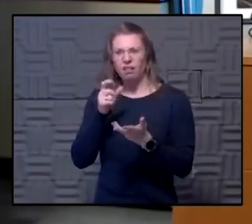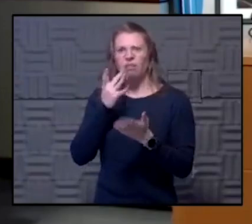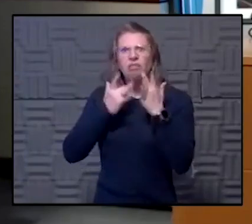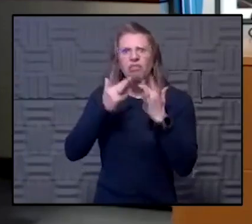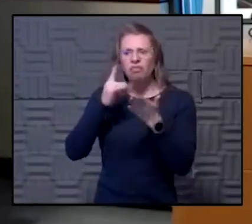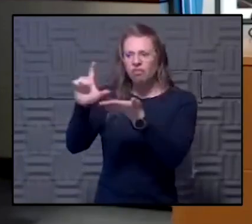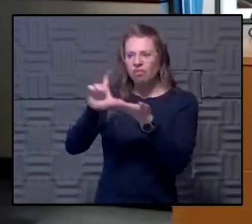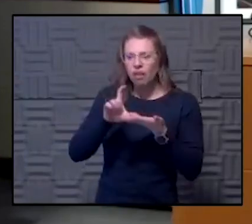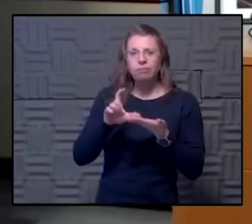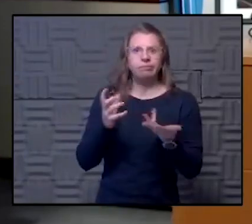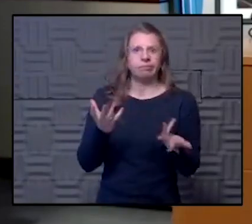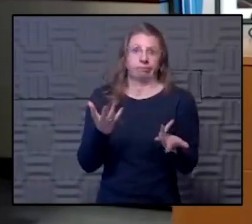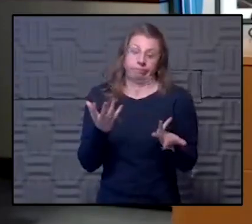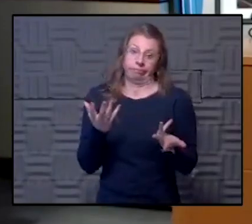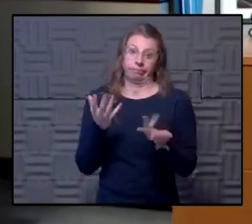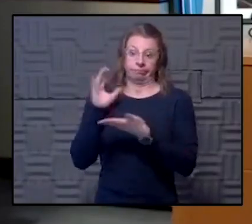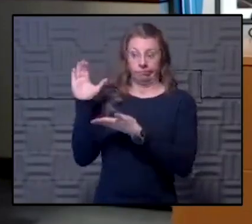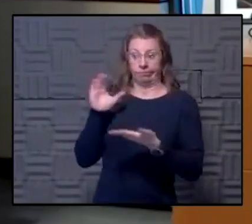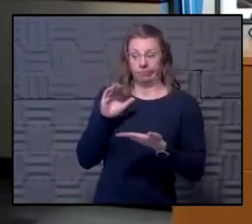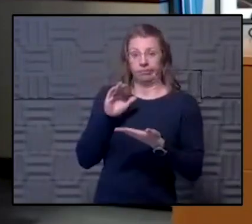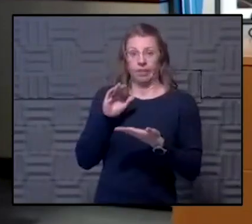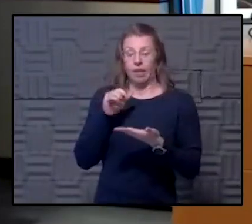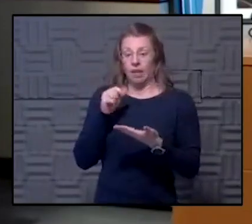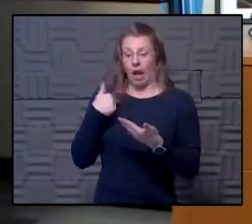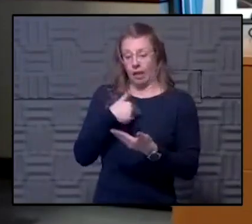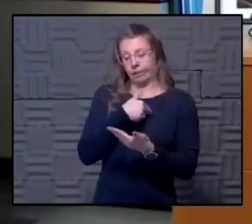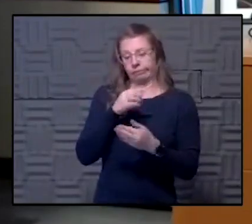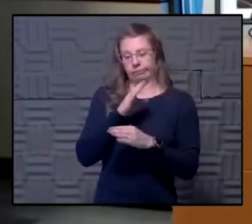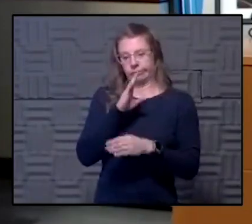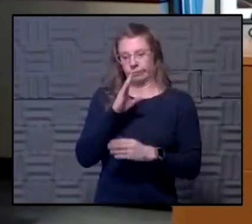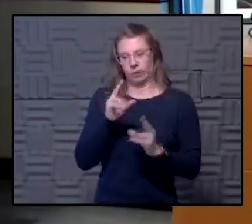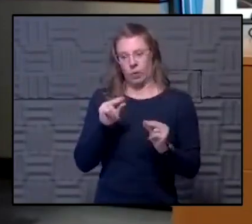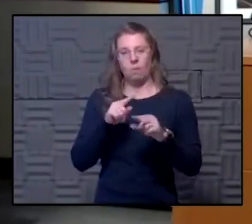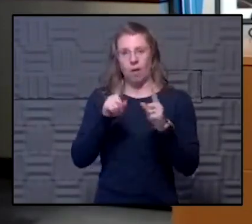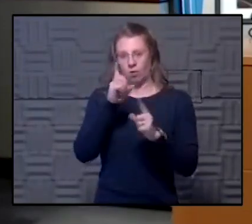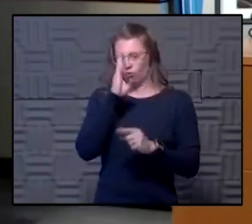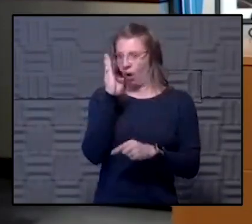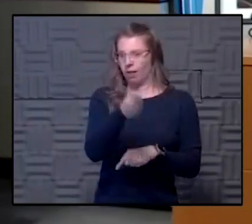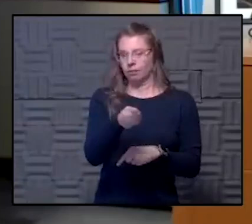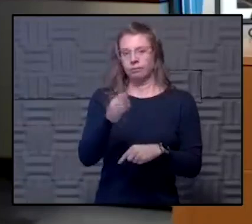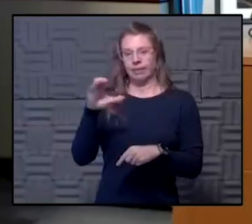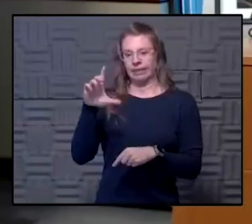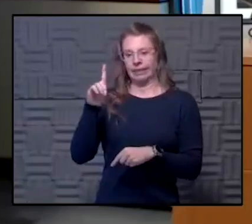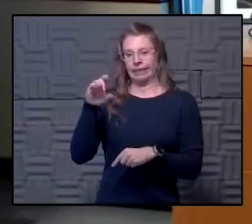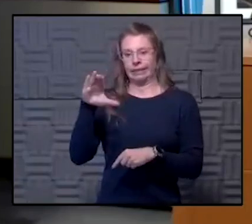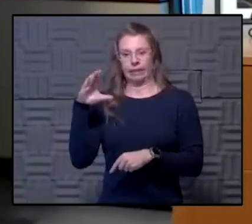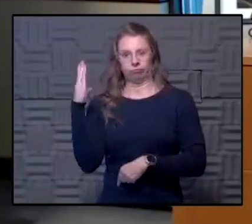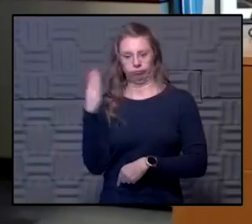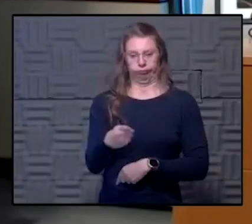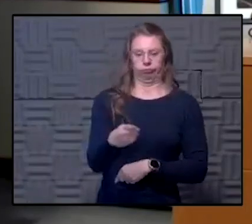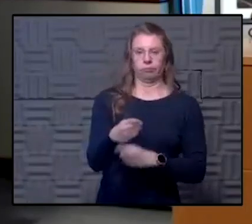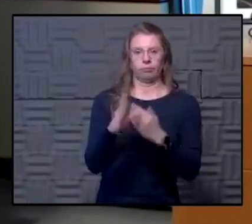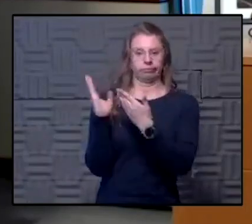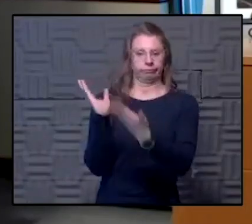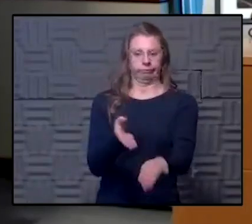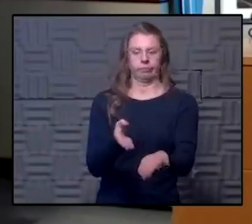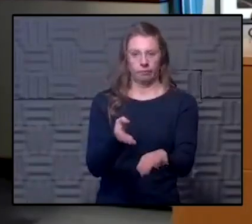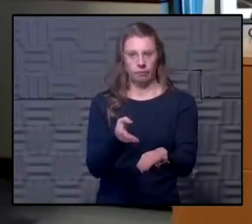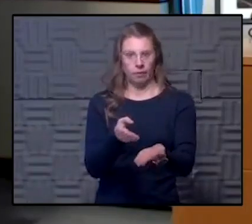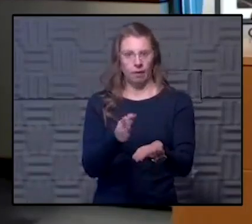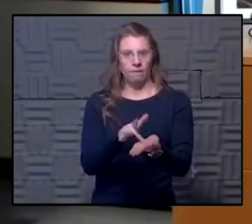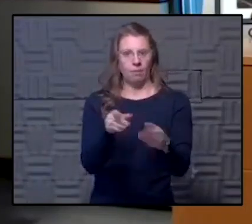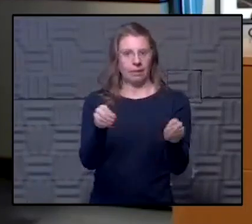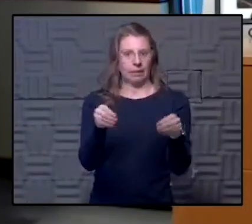just what comes into us from this. It doesn't actually come to us at all. It goes right directly to the pharmacies from the CDC. But hopefully it'll be that